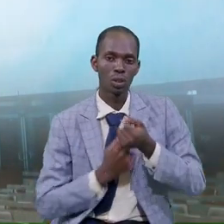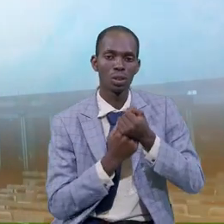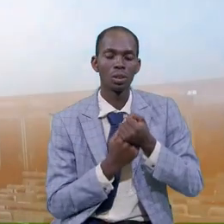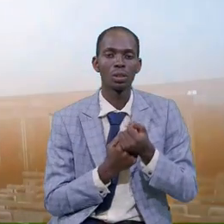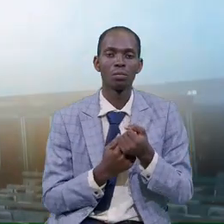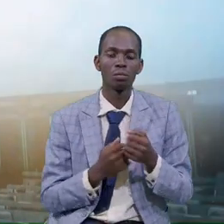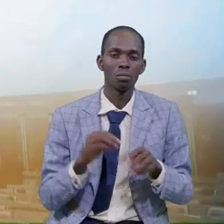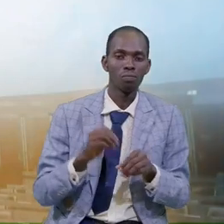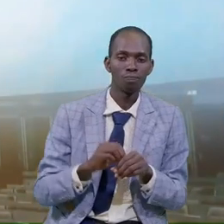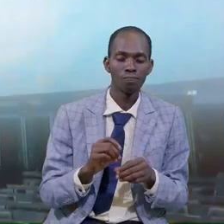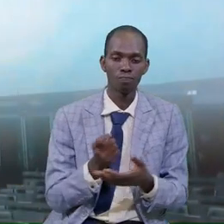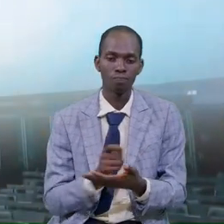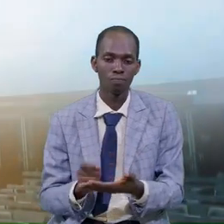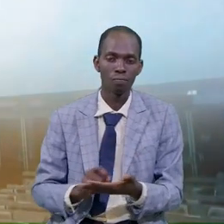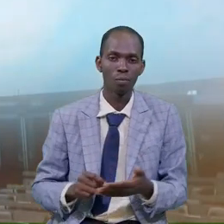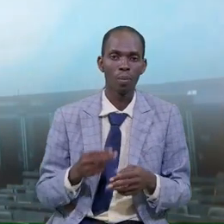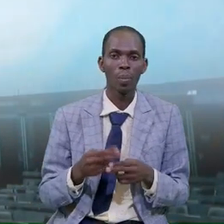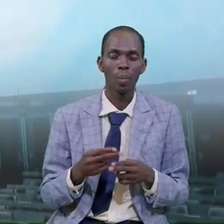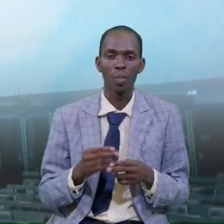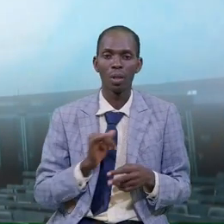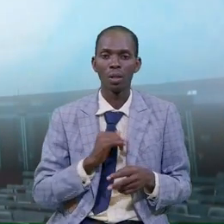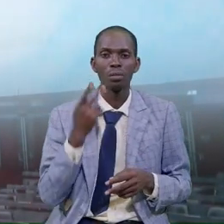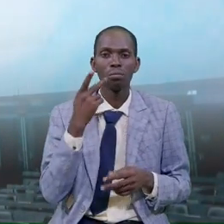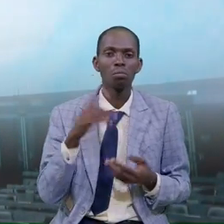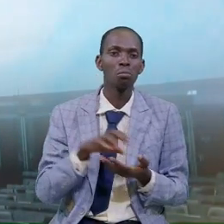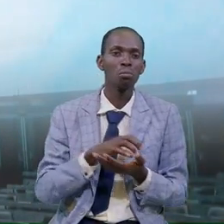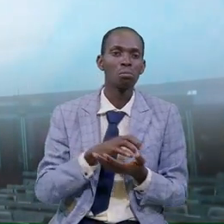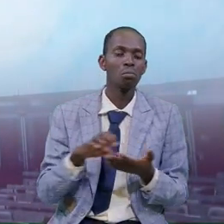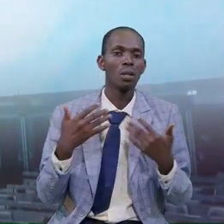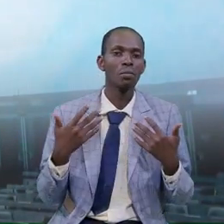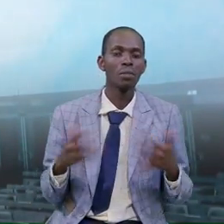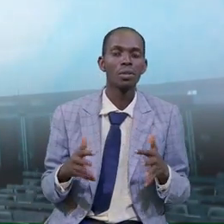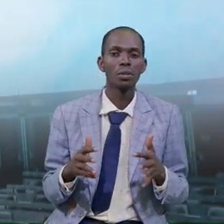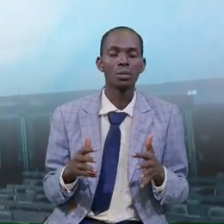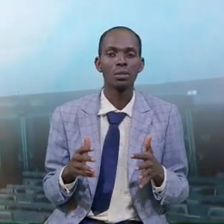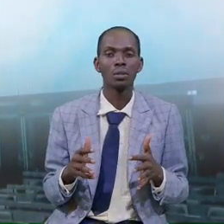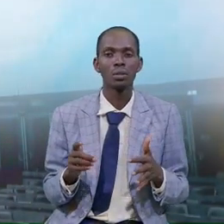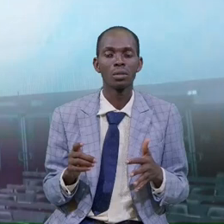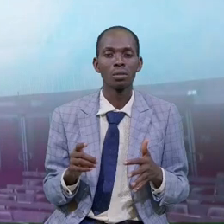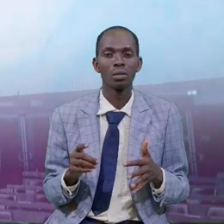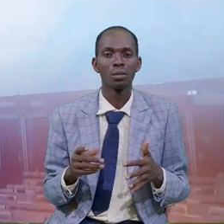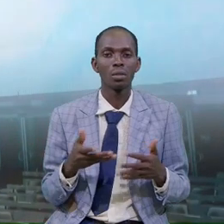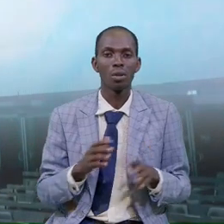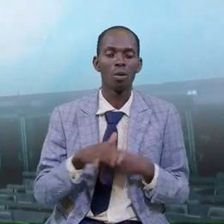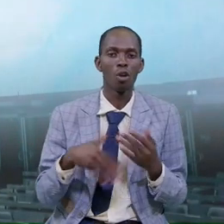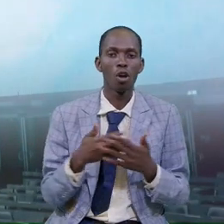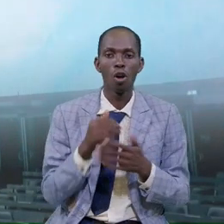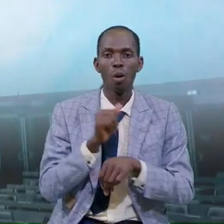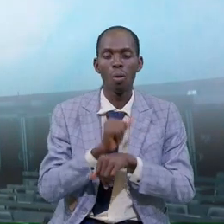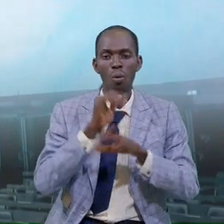the choristers have already gone. So all those workers and leaders who can